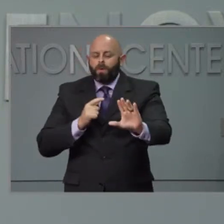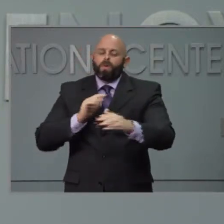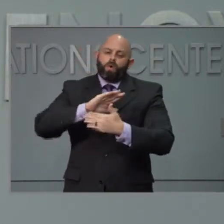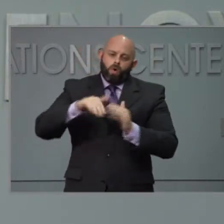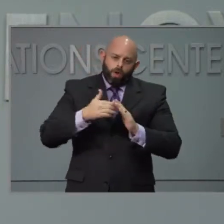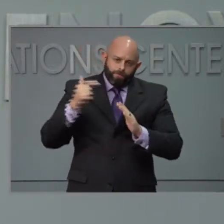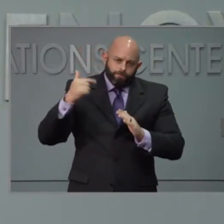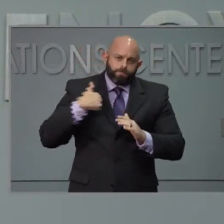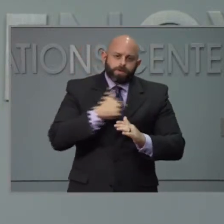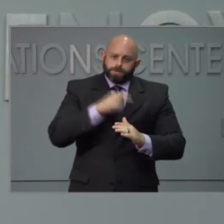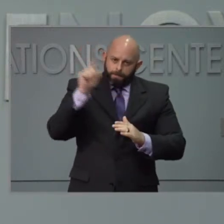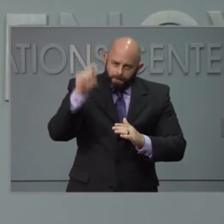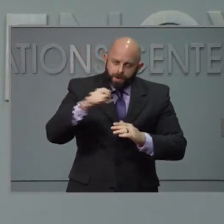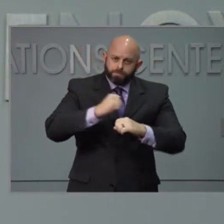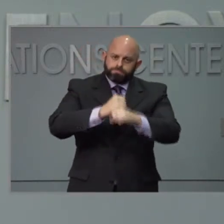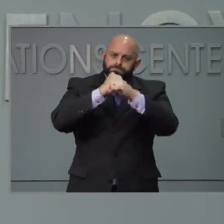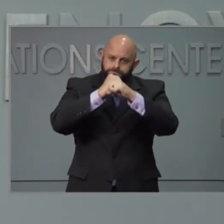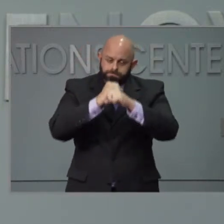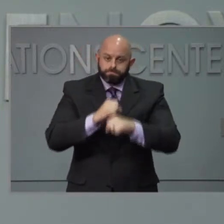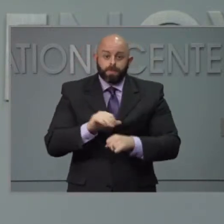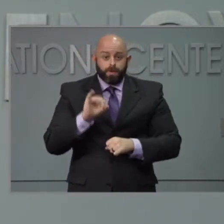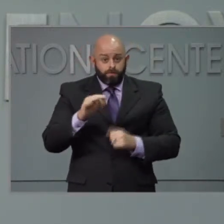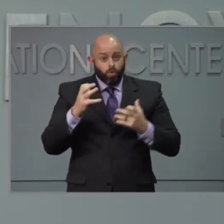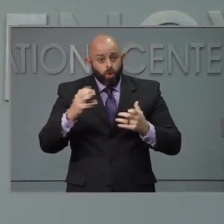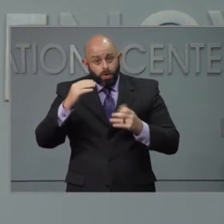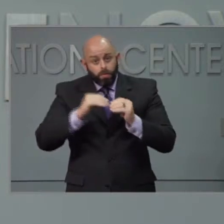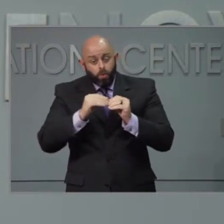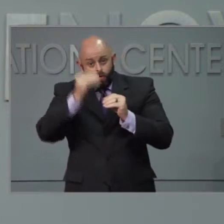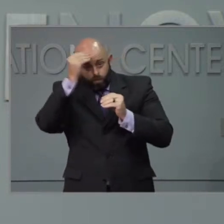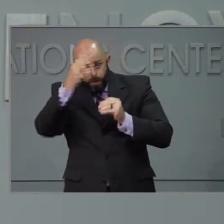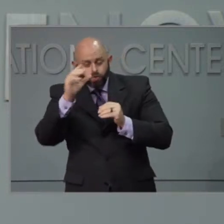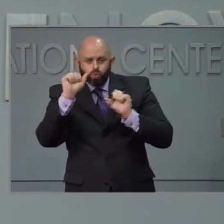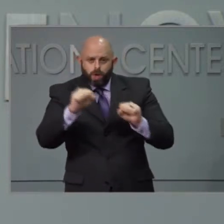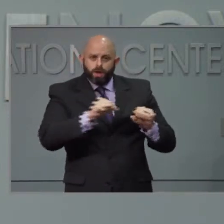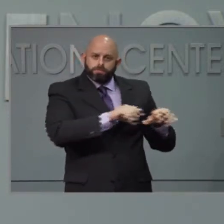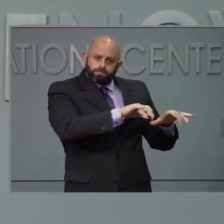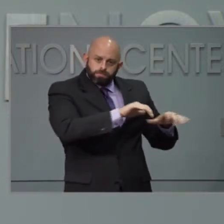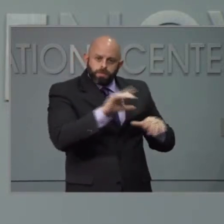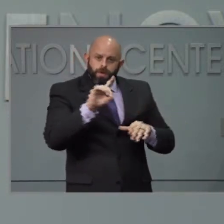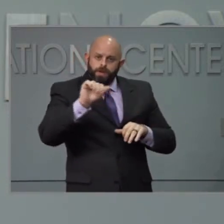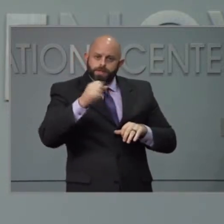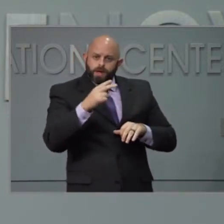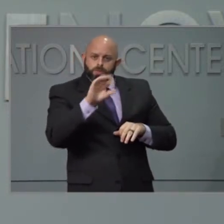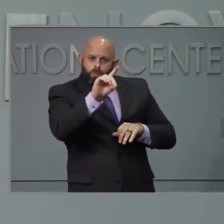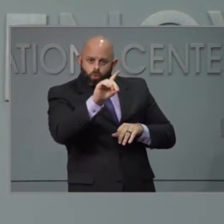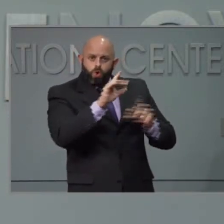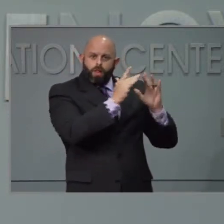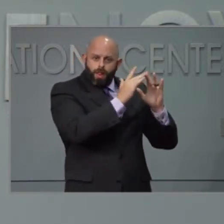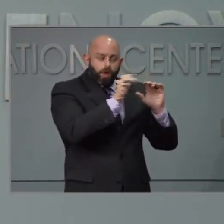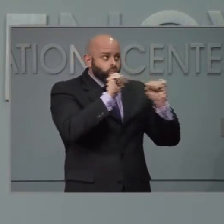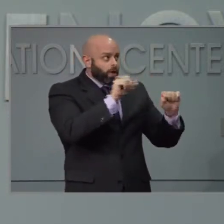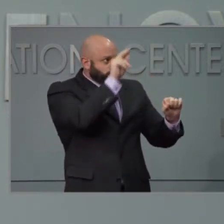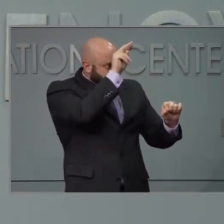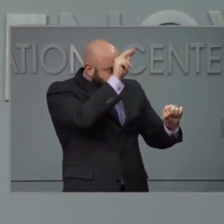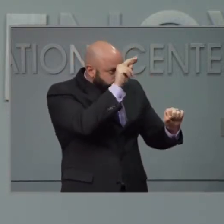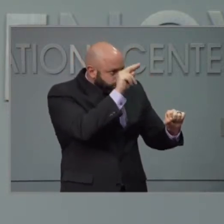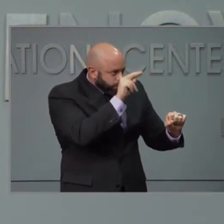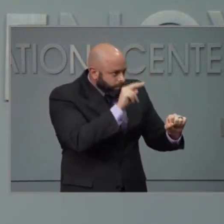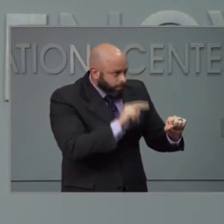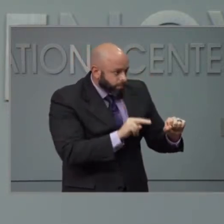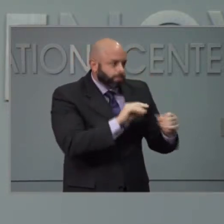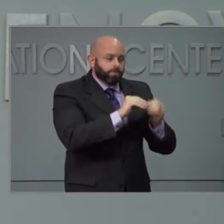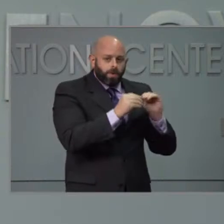really examine what we're seeing in the trends, and then we'd be happy to work with you to tailor to what's going on in